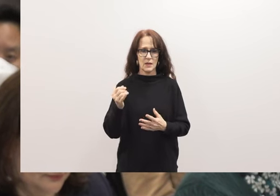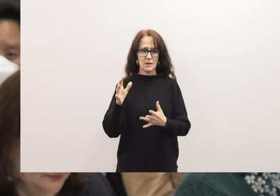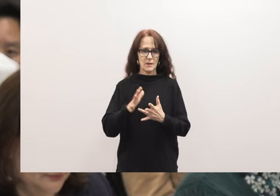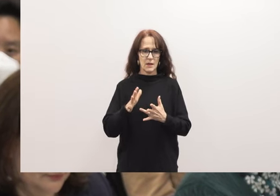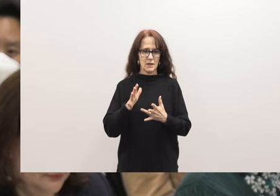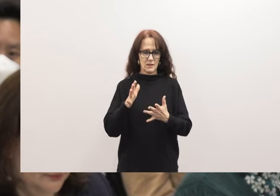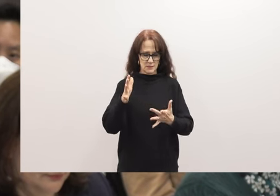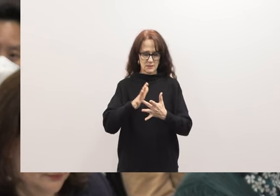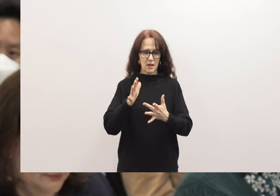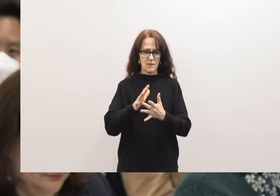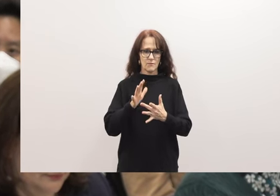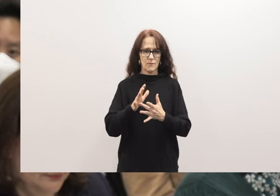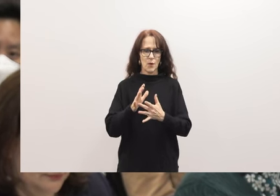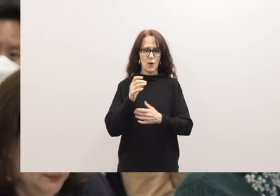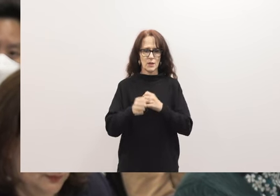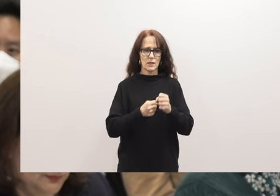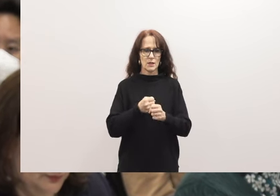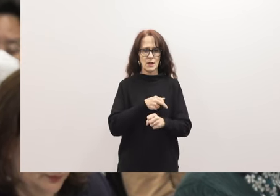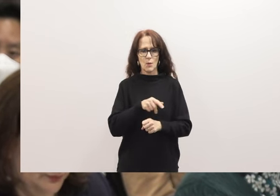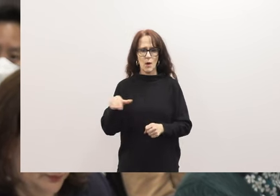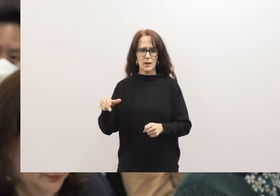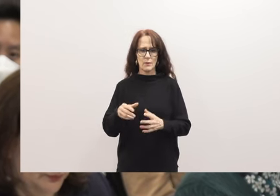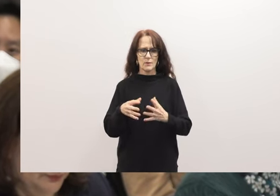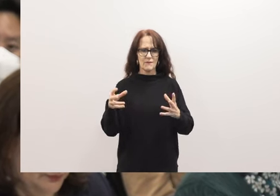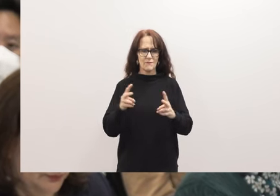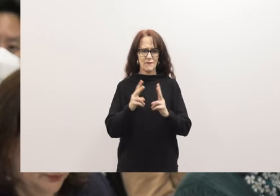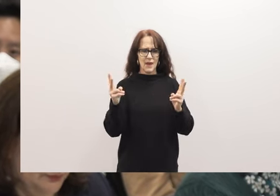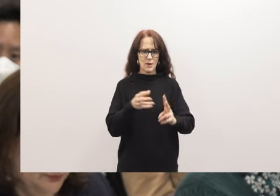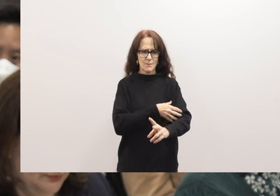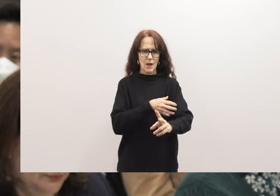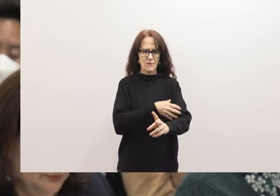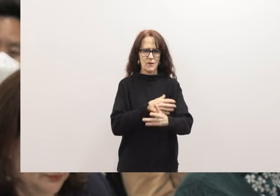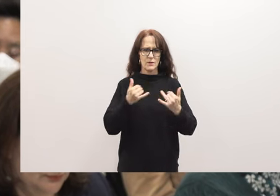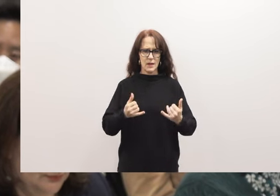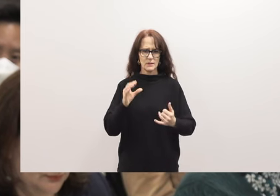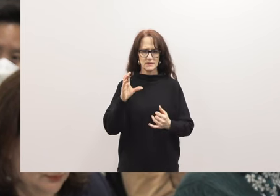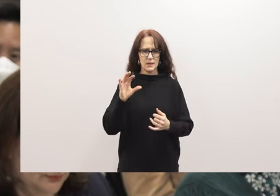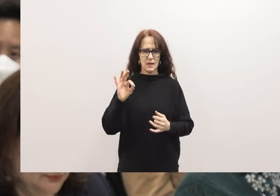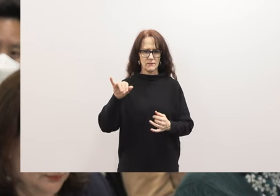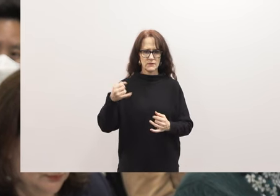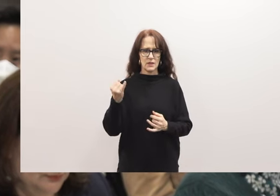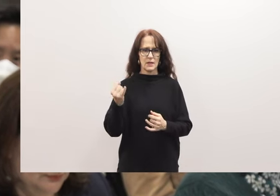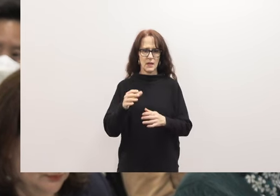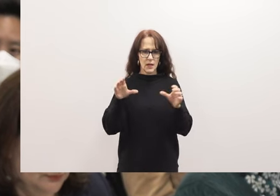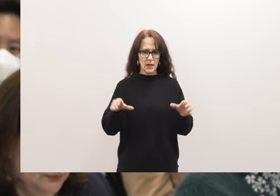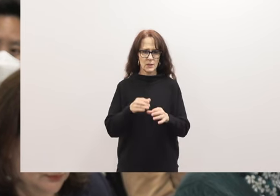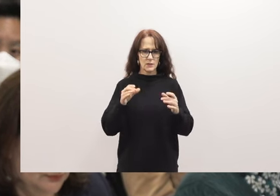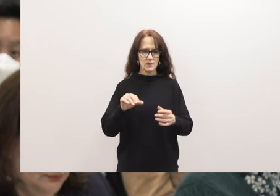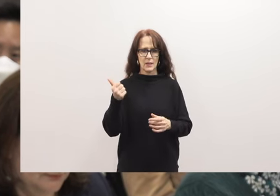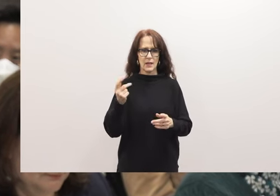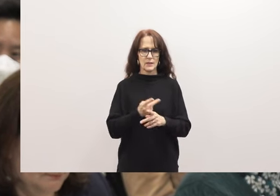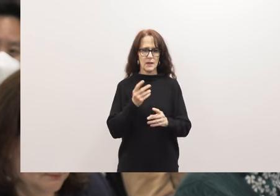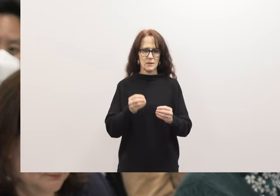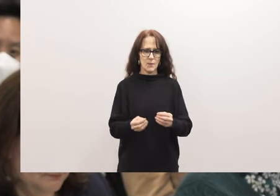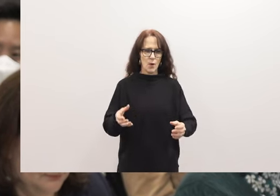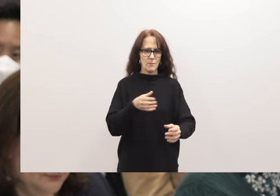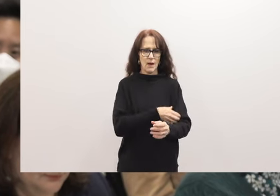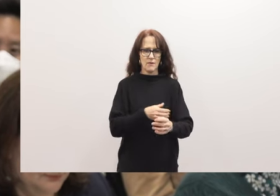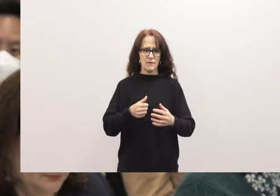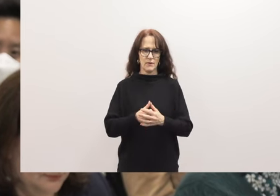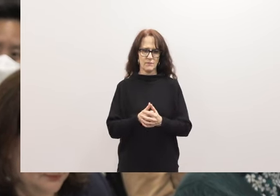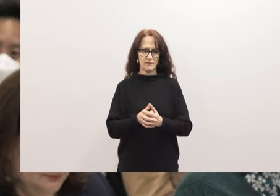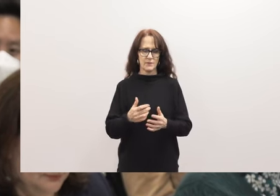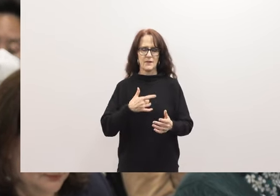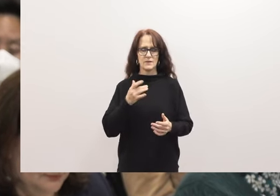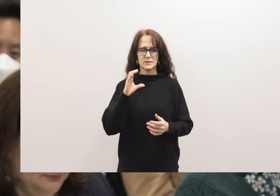year, I did a walkout, and the walkout was very powerful. But now that I do have CFJ, I feel like I could do something 10 times more powerful. I feel